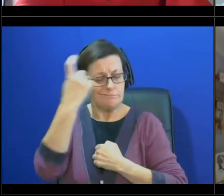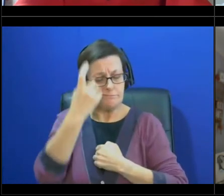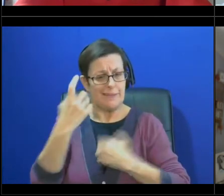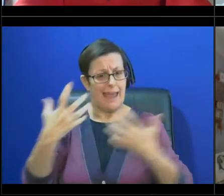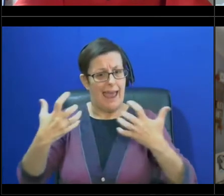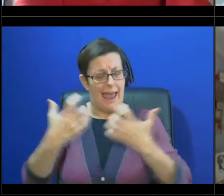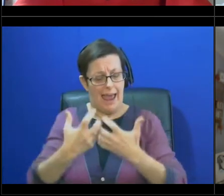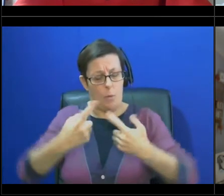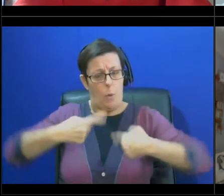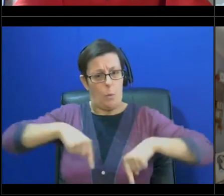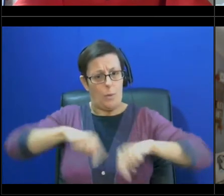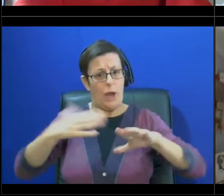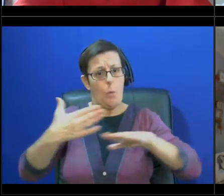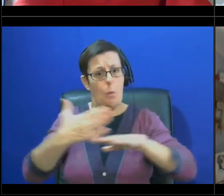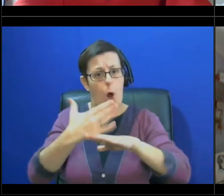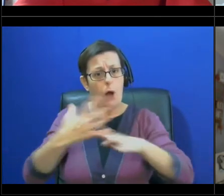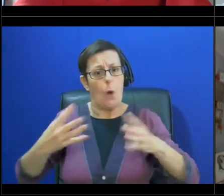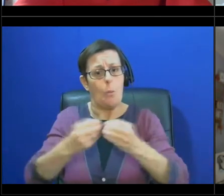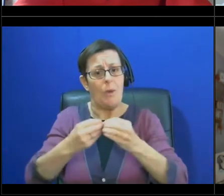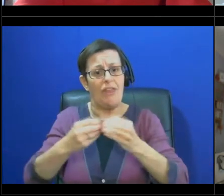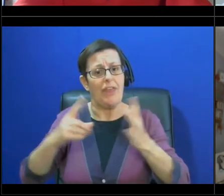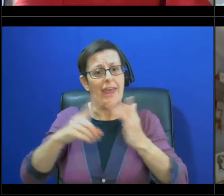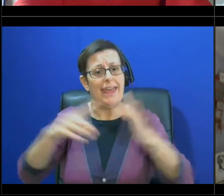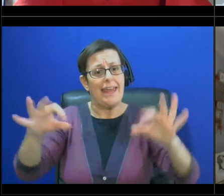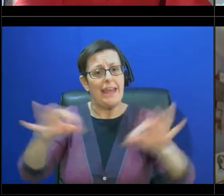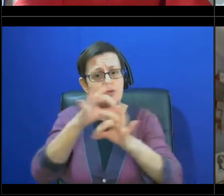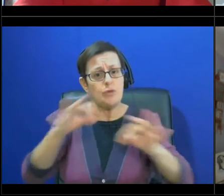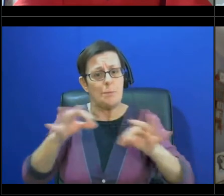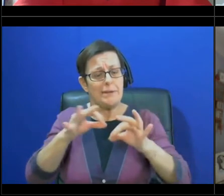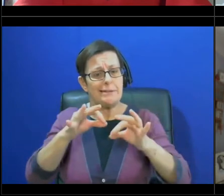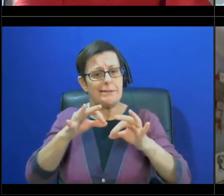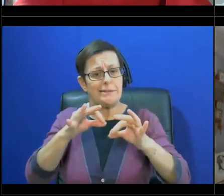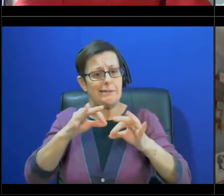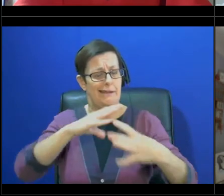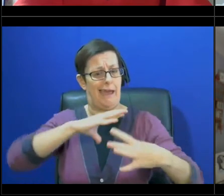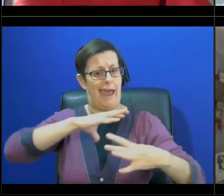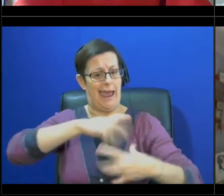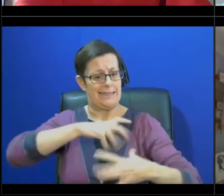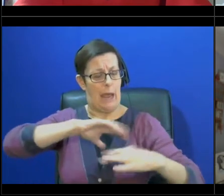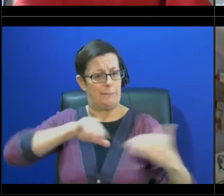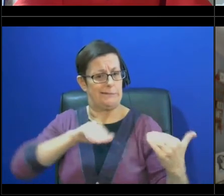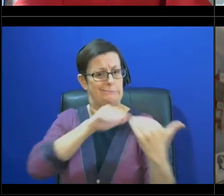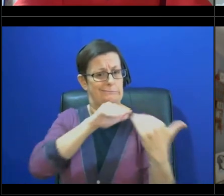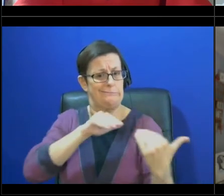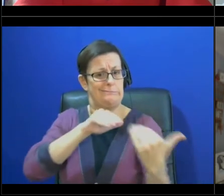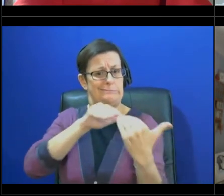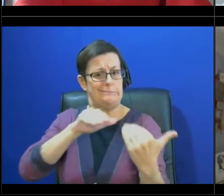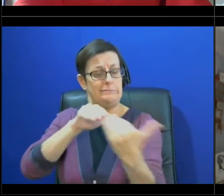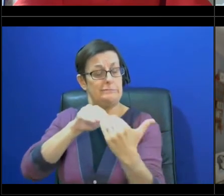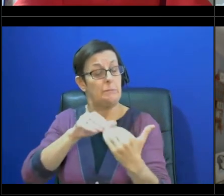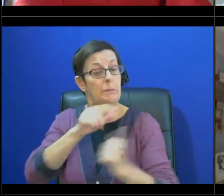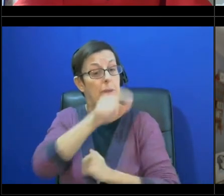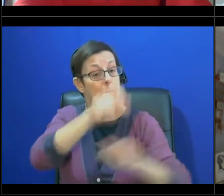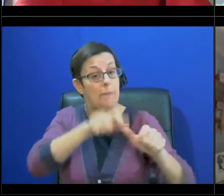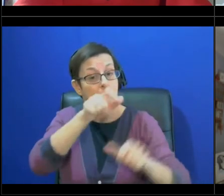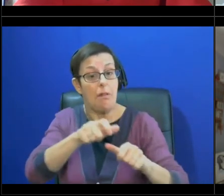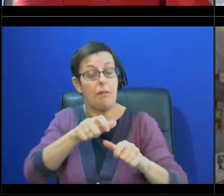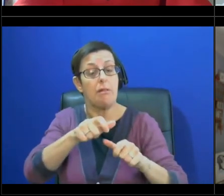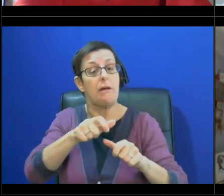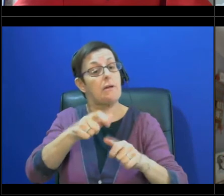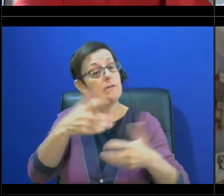with adapted instruments for those people who may be suffering from some kind of physical